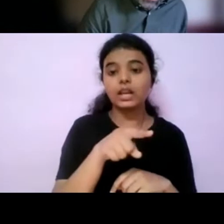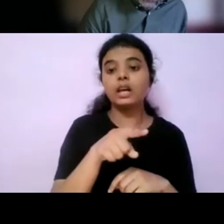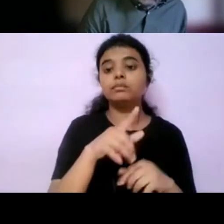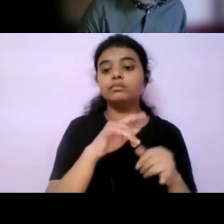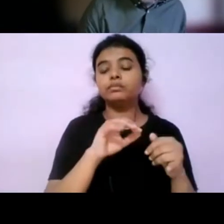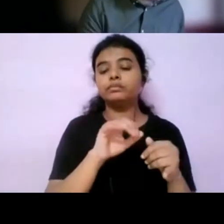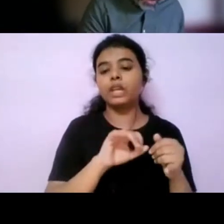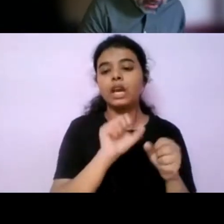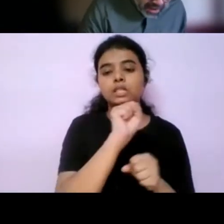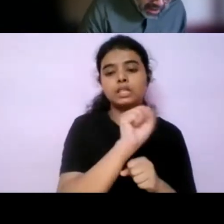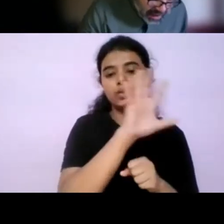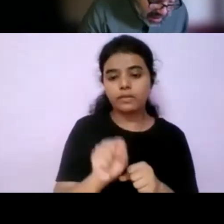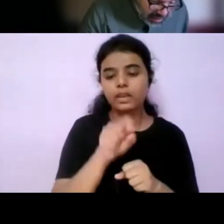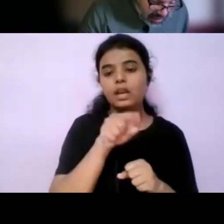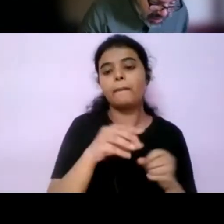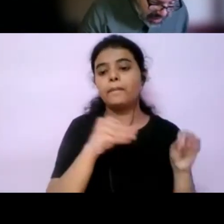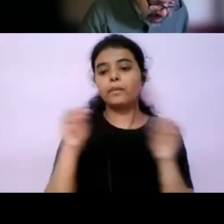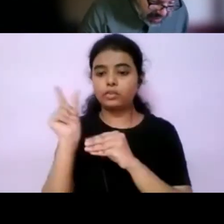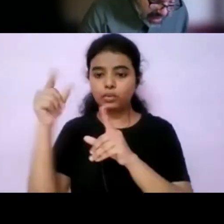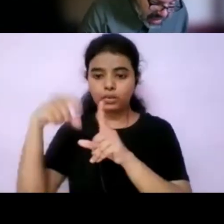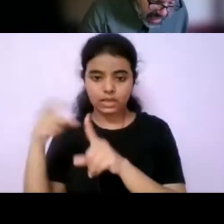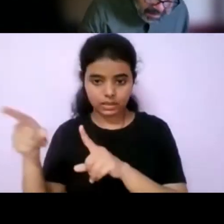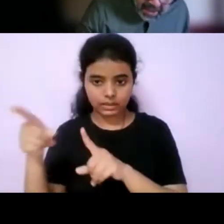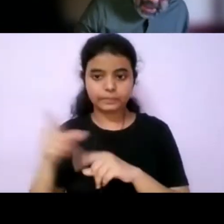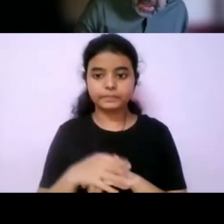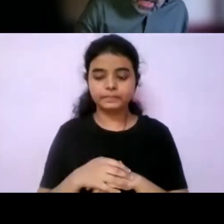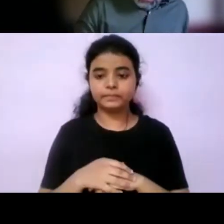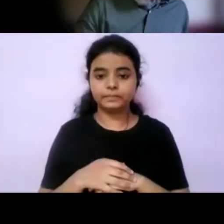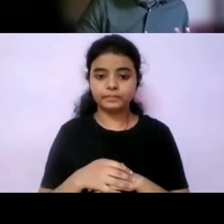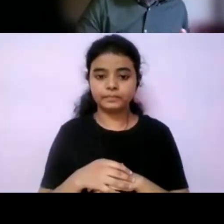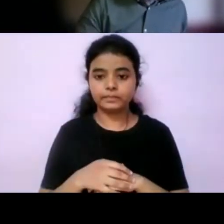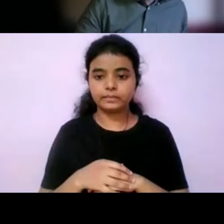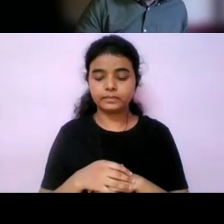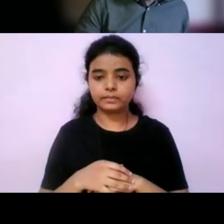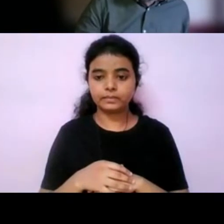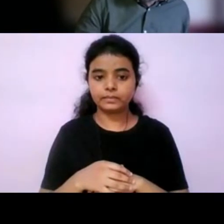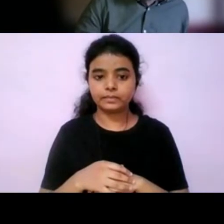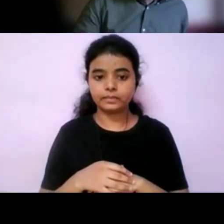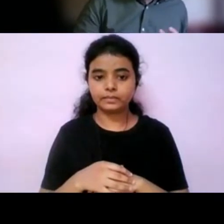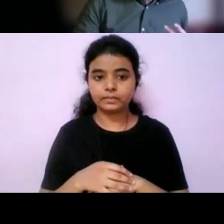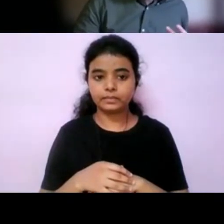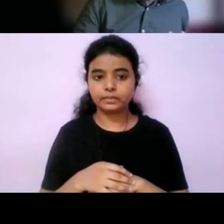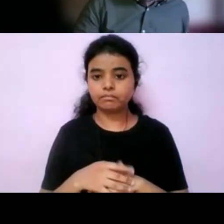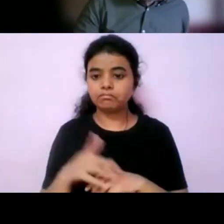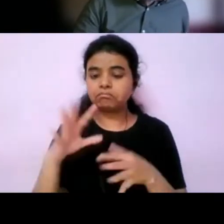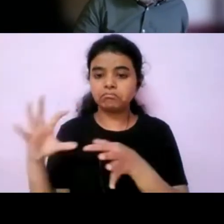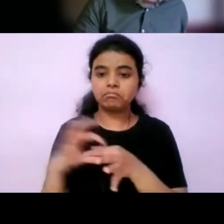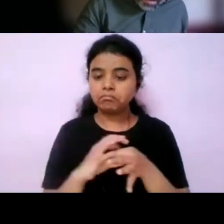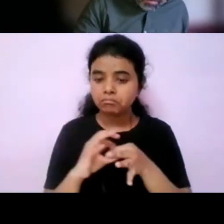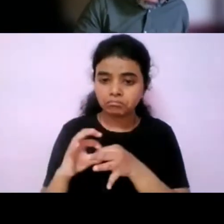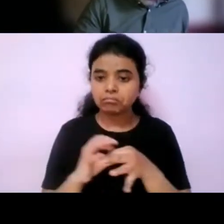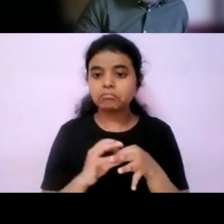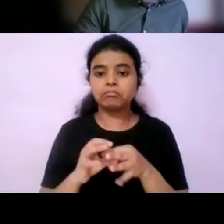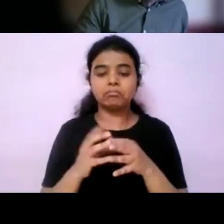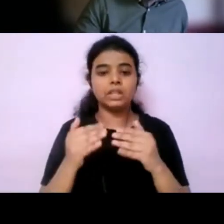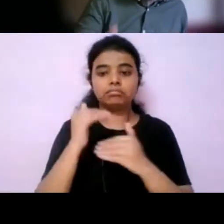anti-apartheid activist, and he was exiled to South Africa. He came here, and and together they were influential in developing